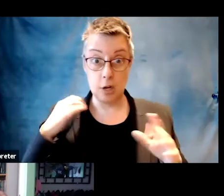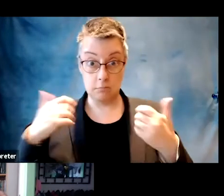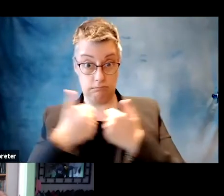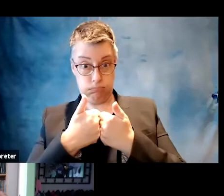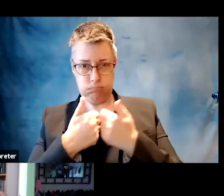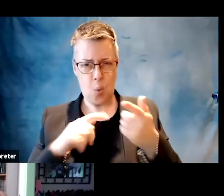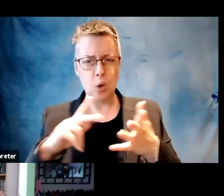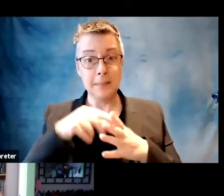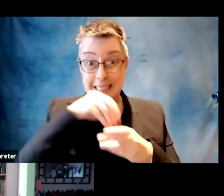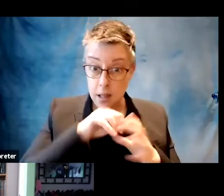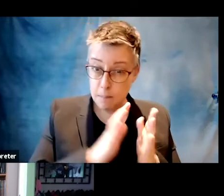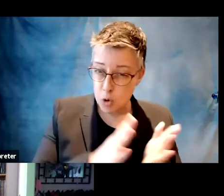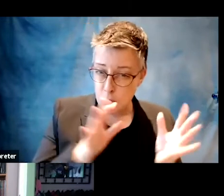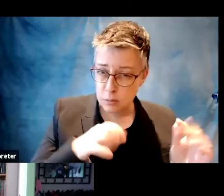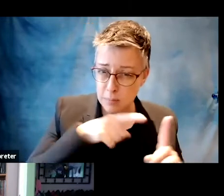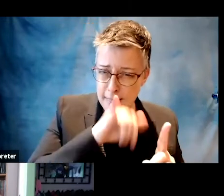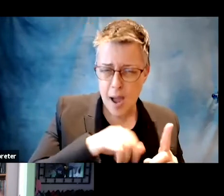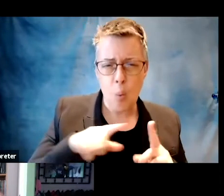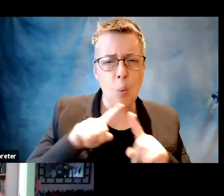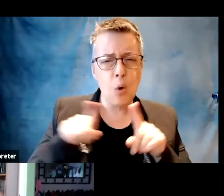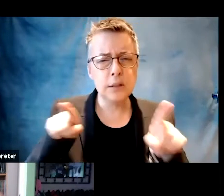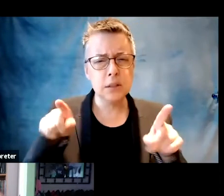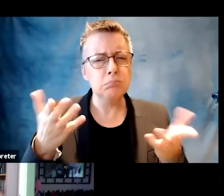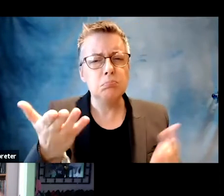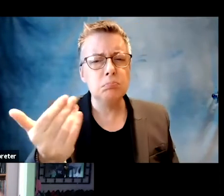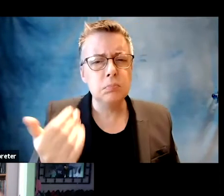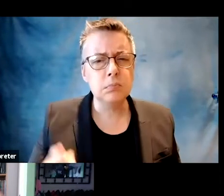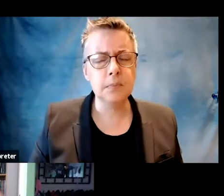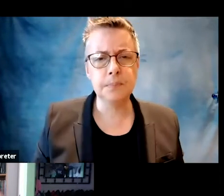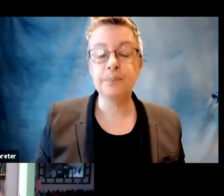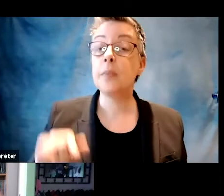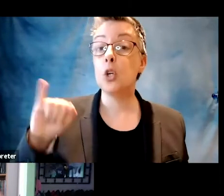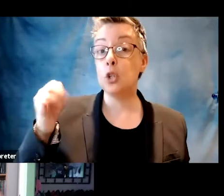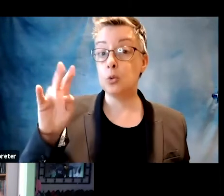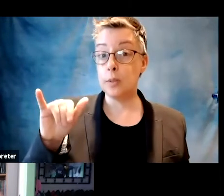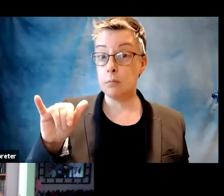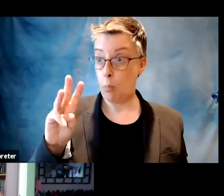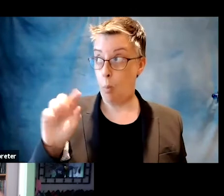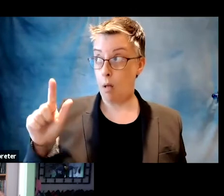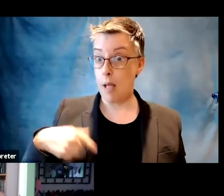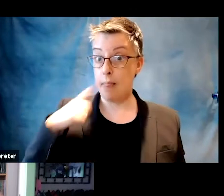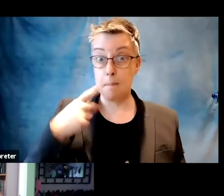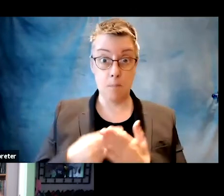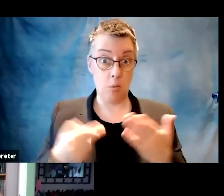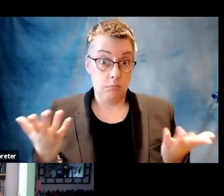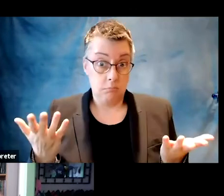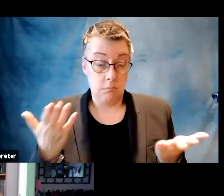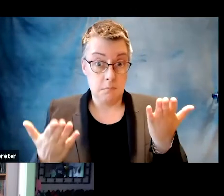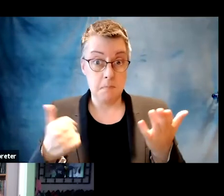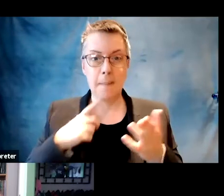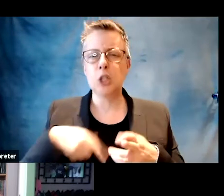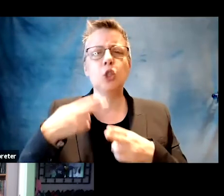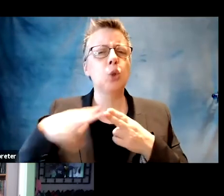book or to differentiate between the two? Well, I, I think a little bit of both, perhaps just a quick